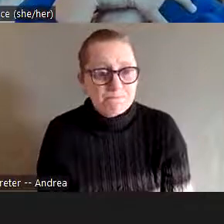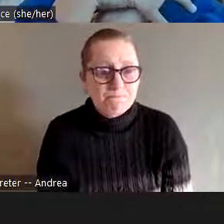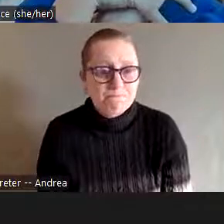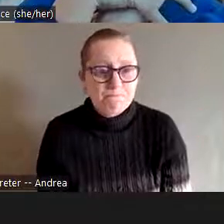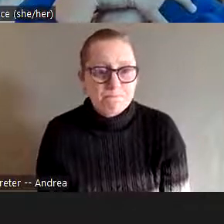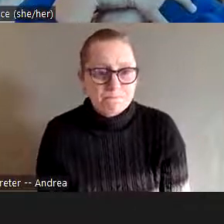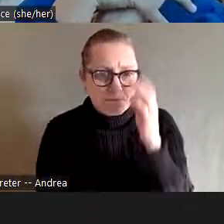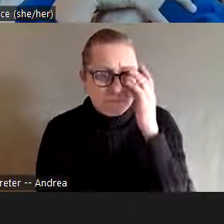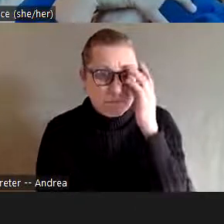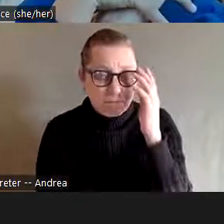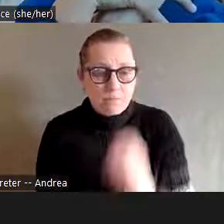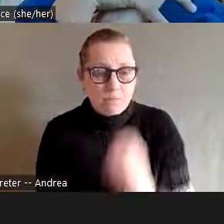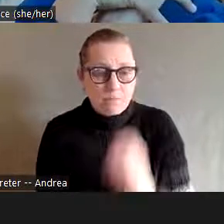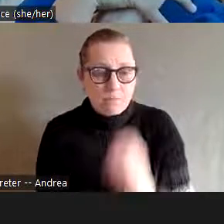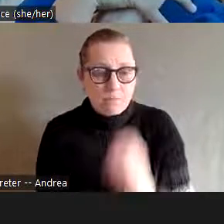Yeah, you know,